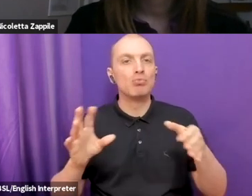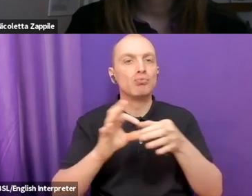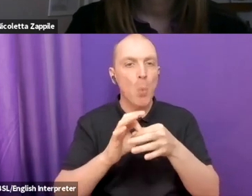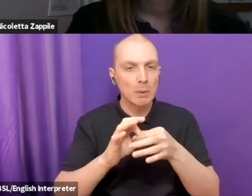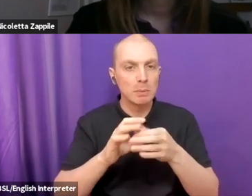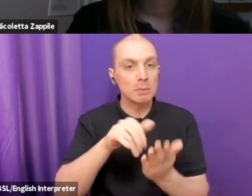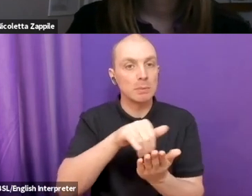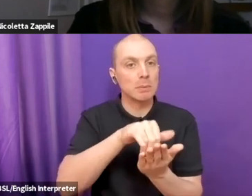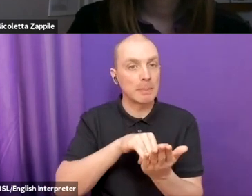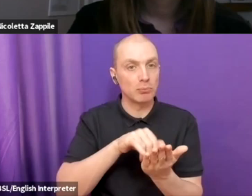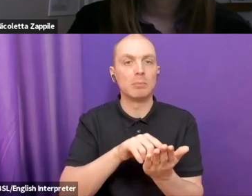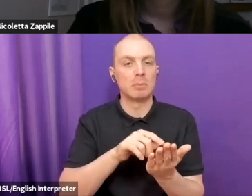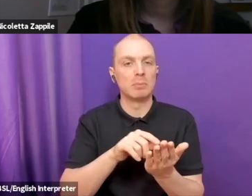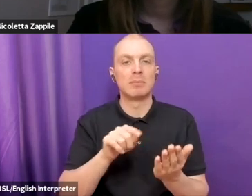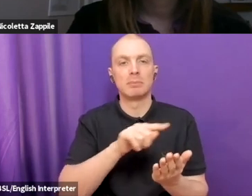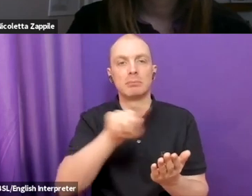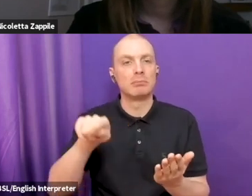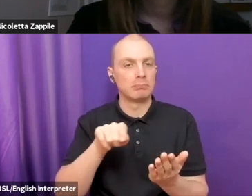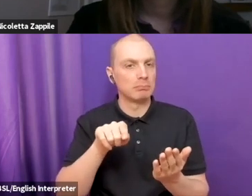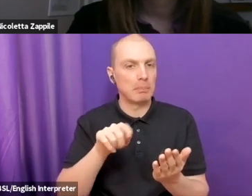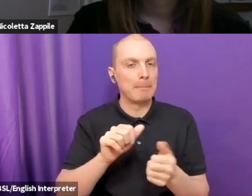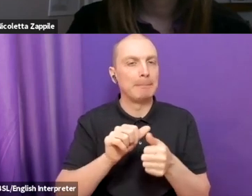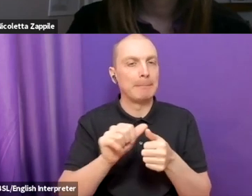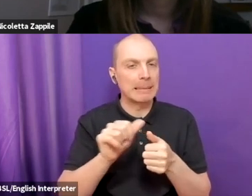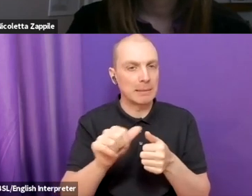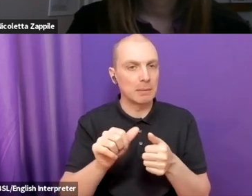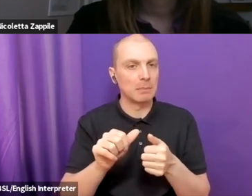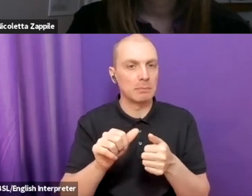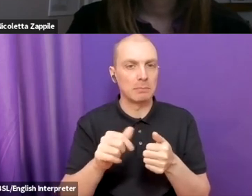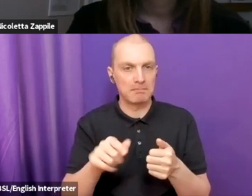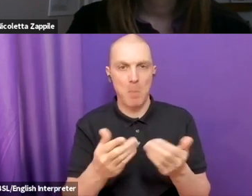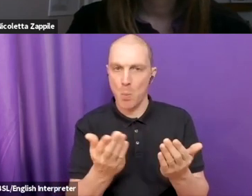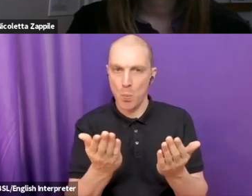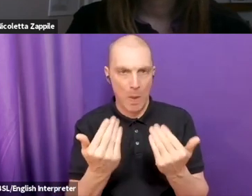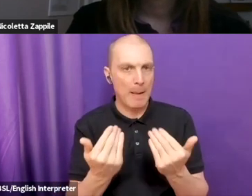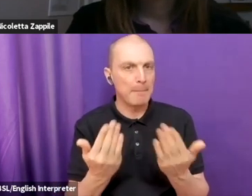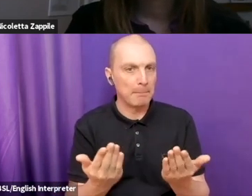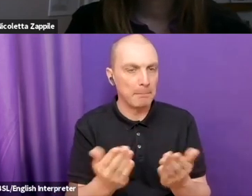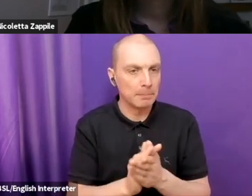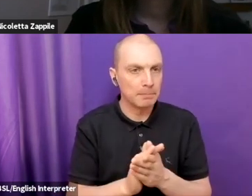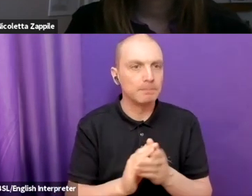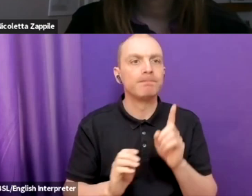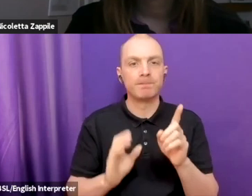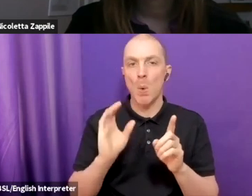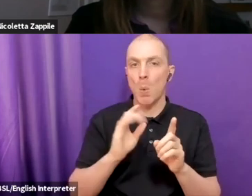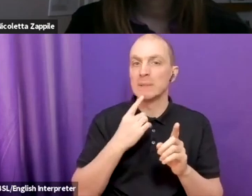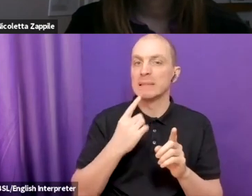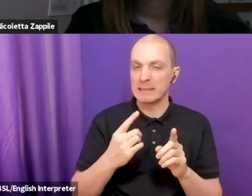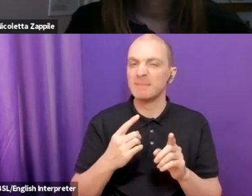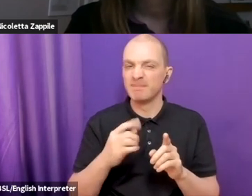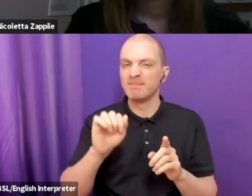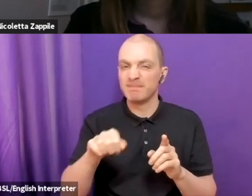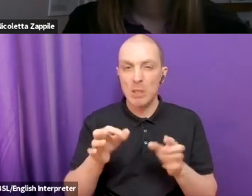welcome. Okay, so that's definitely something that's worth thinking about, even though there's a bit of additional complexity involved in doing